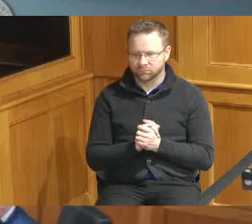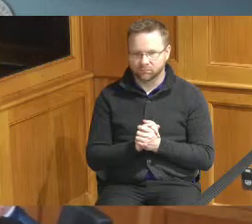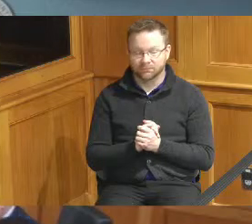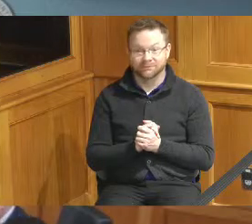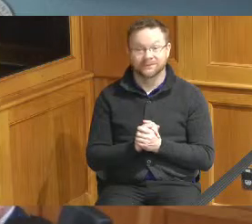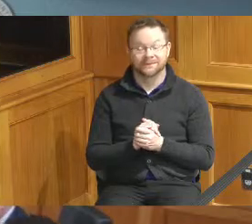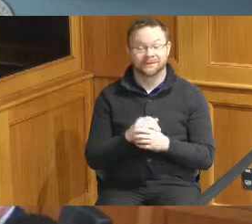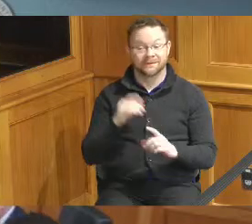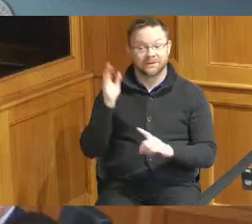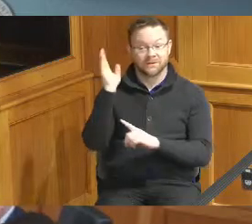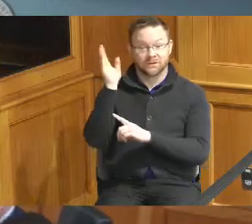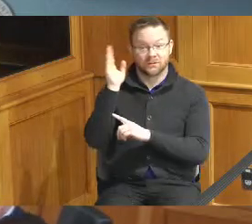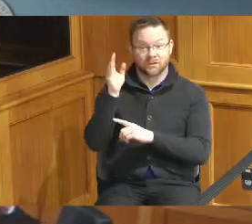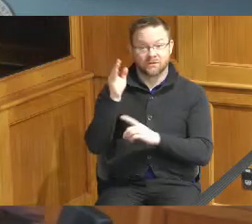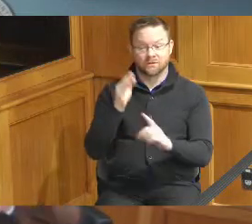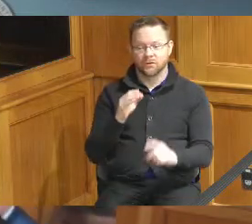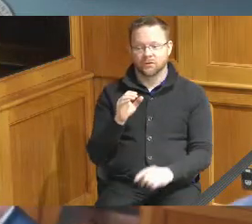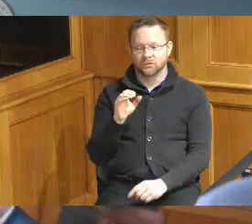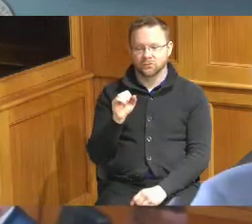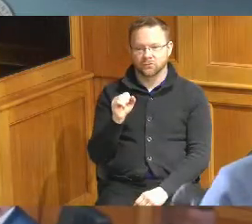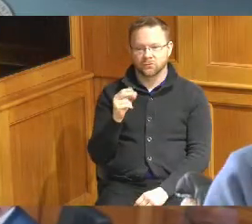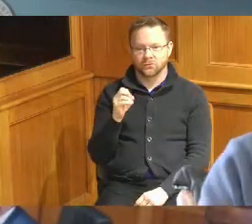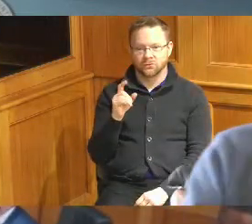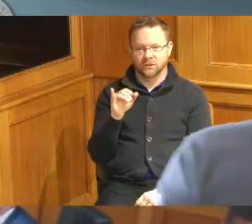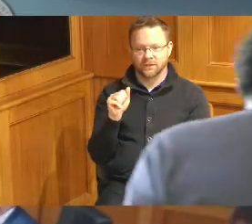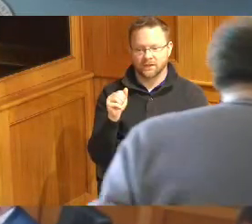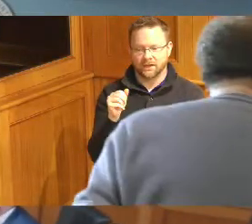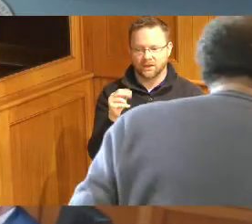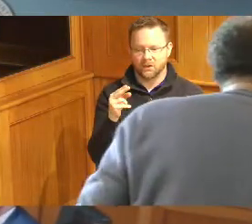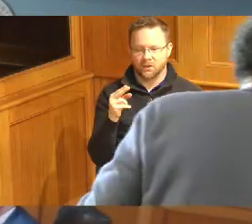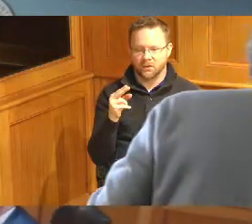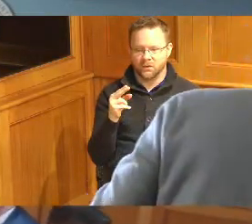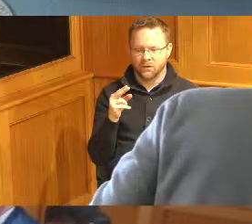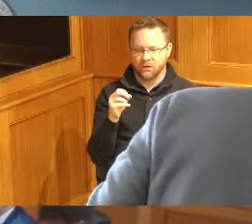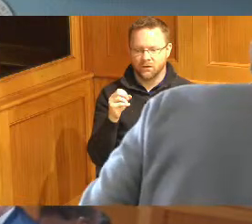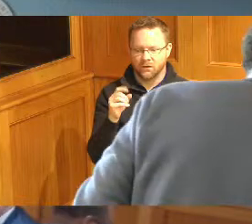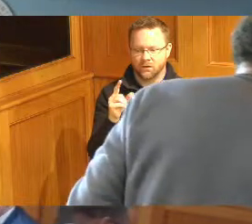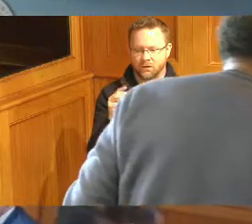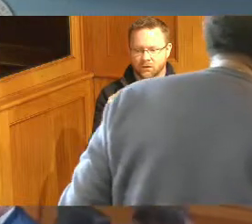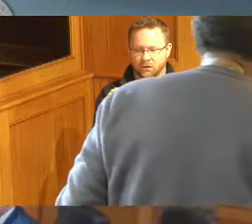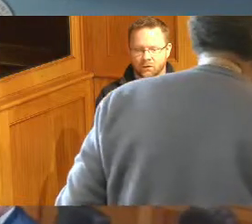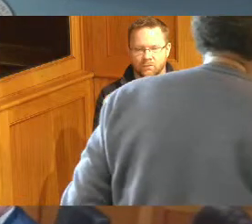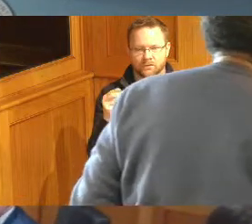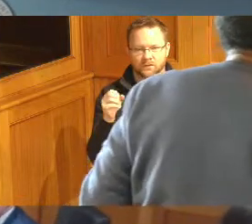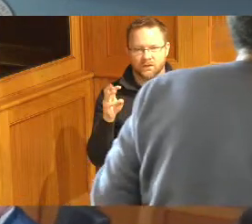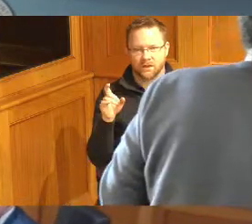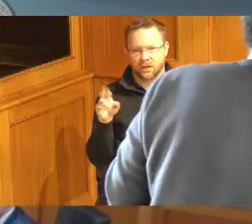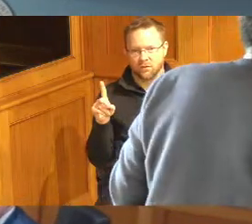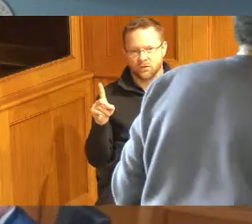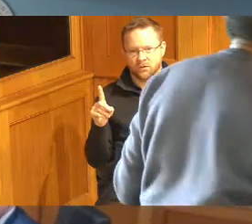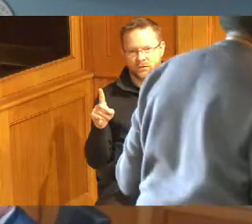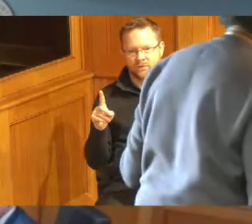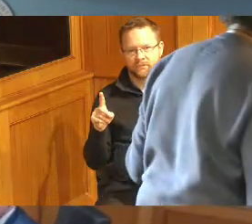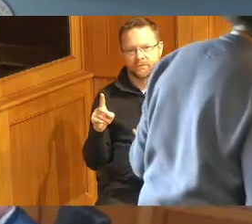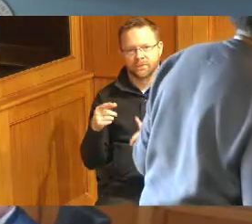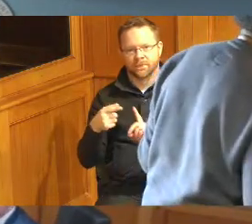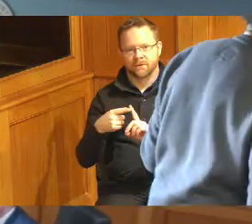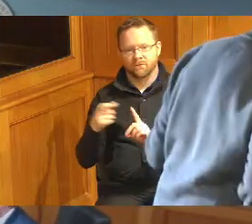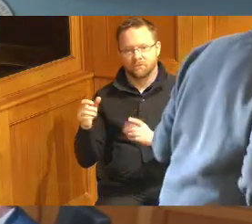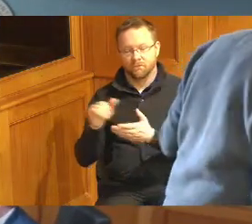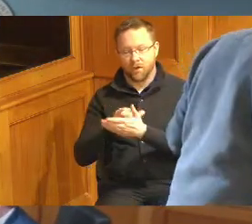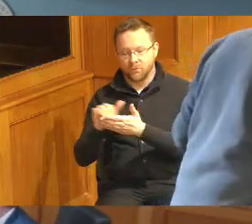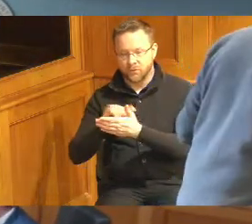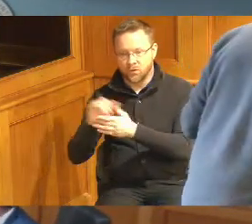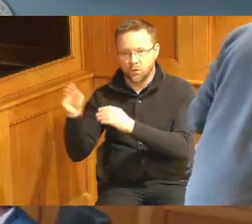And this presentation is for Sheila Holmes Howard. Whereas Sheila Holmes Howard, originally from New York and lived in California